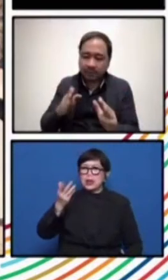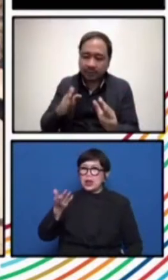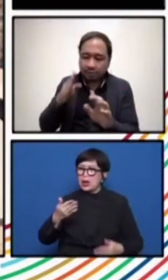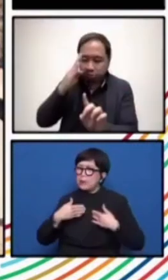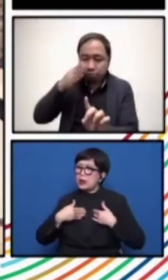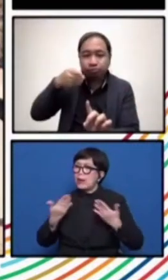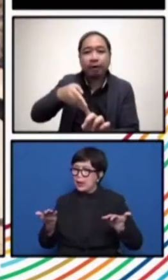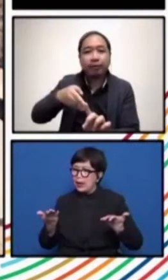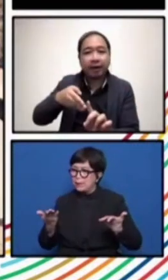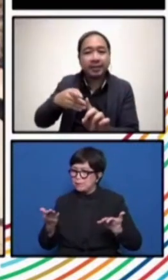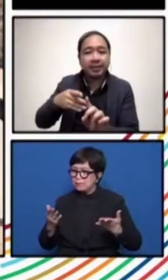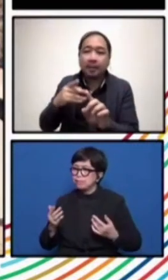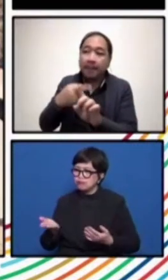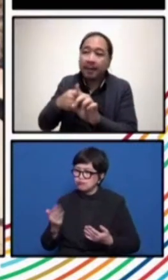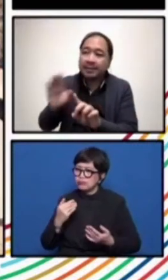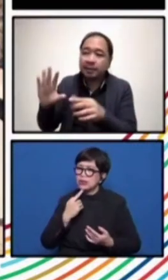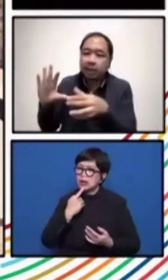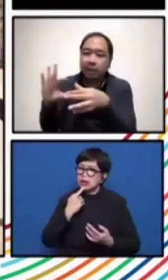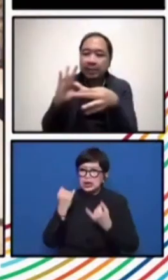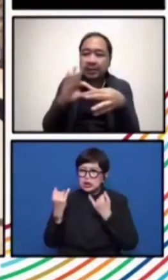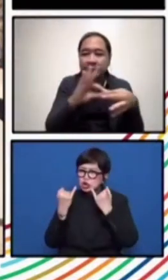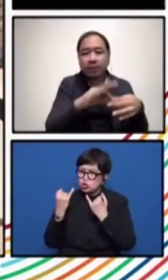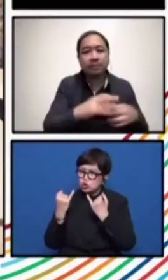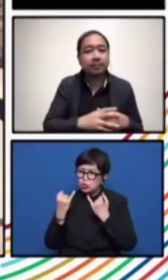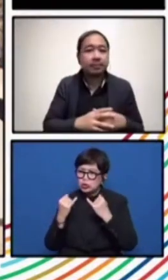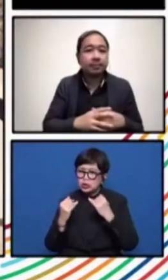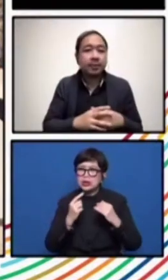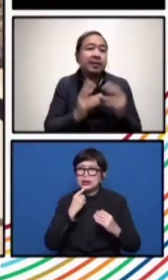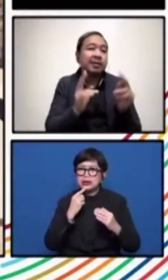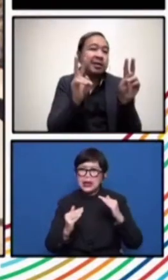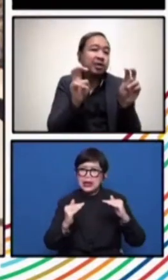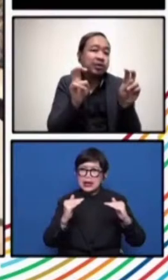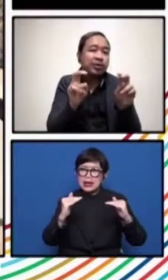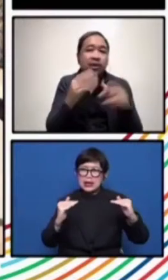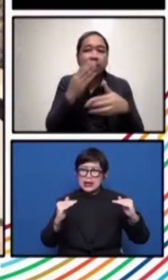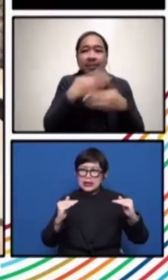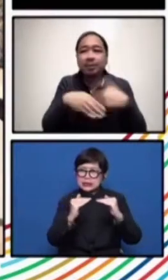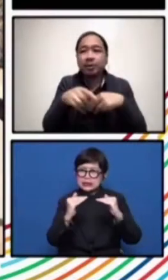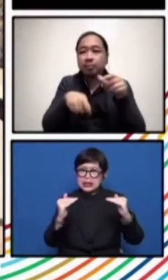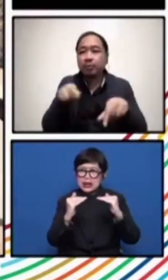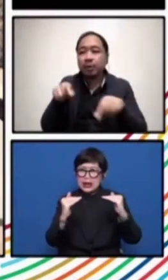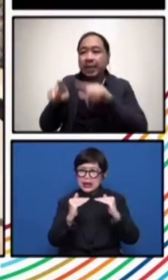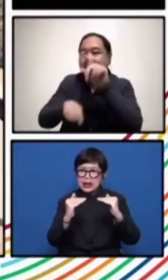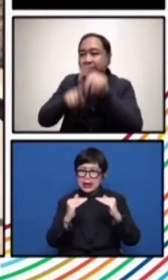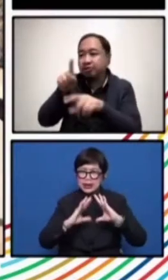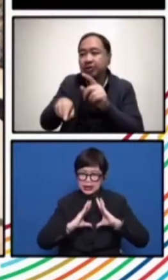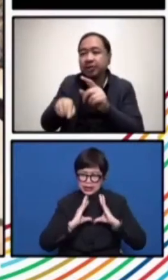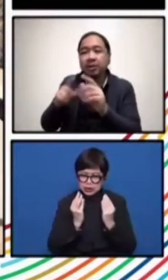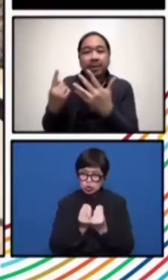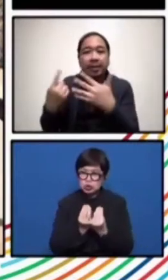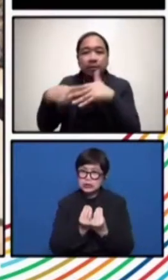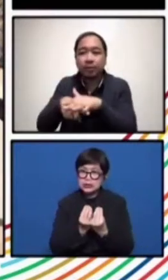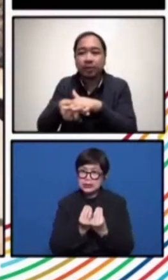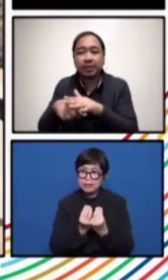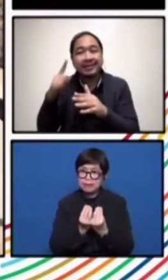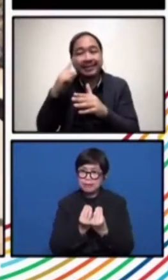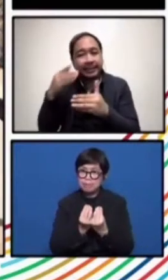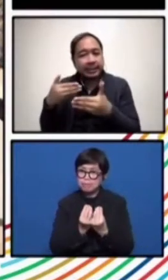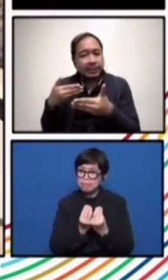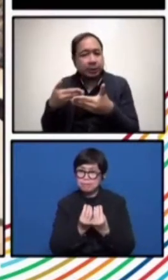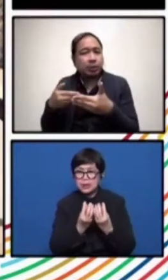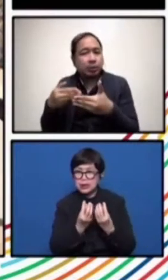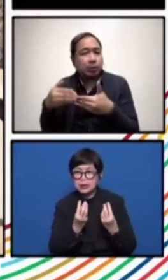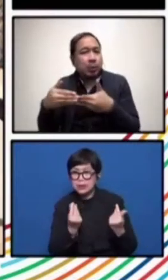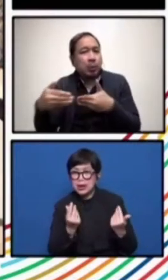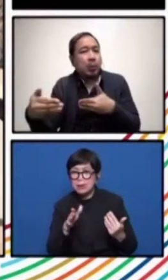are Equity issues must also be brought to bear alongside our inclusion if the soon to be four Decades of addressing the